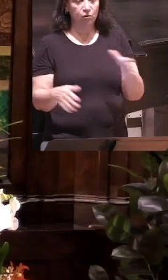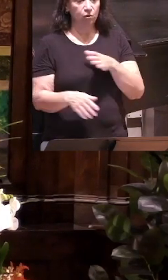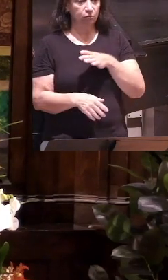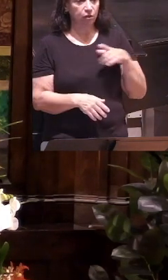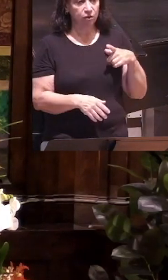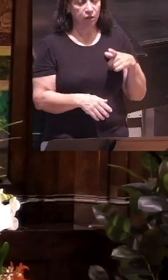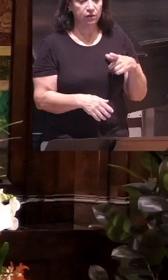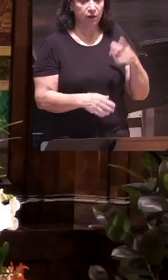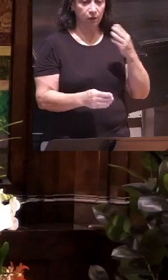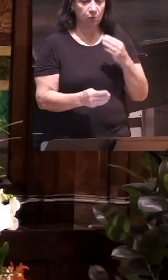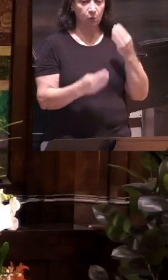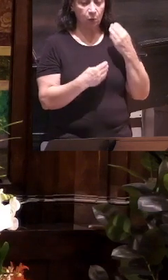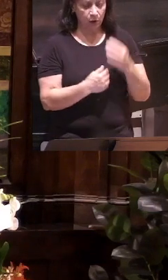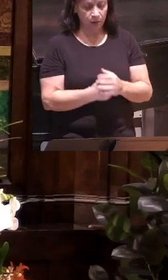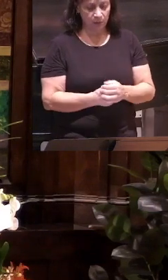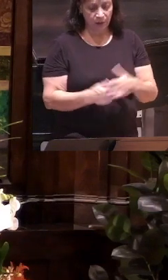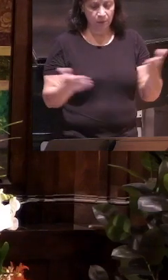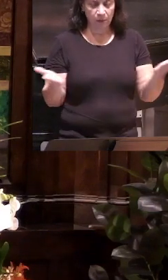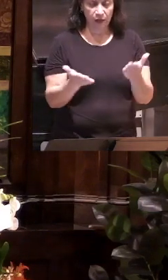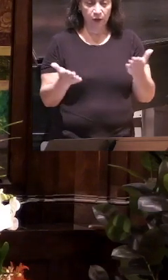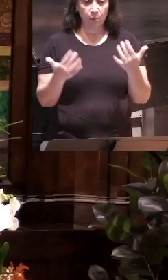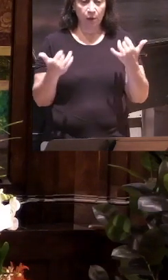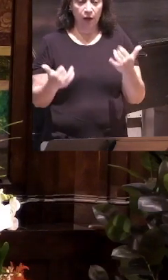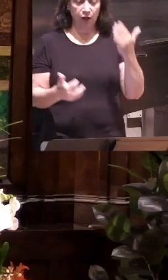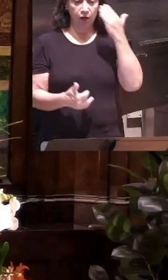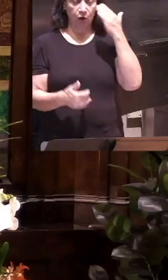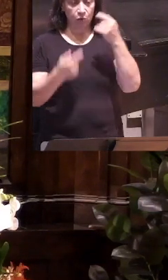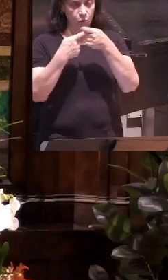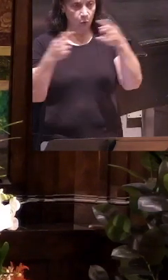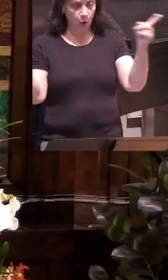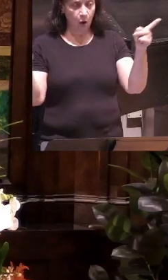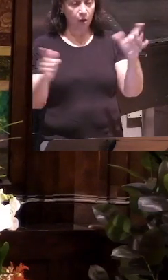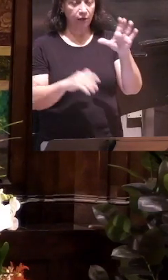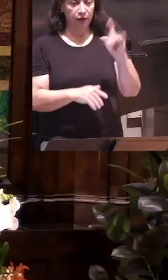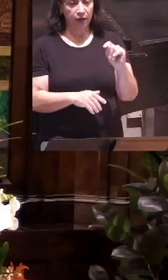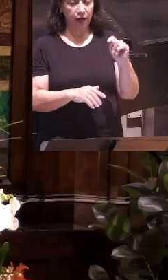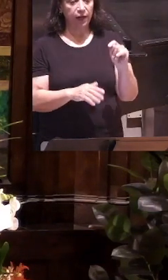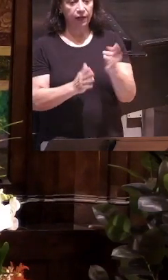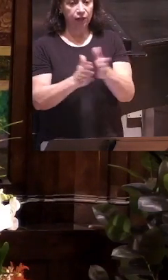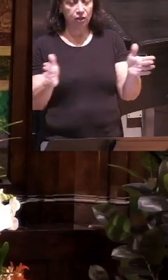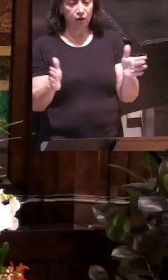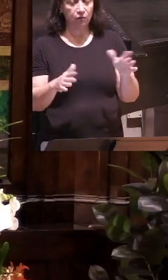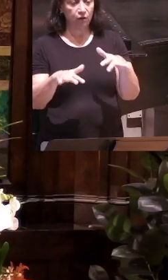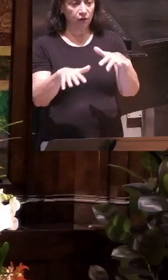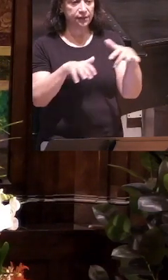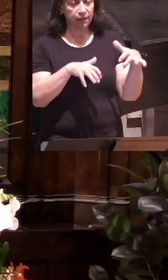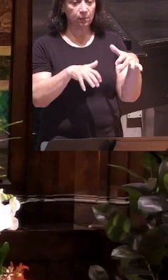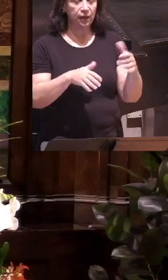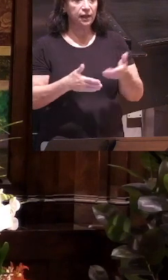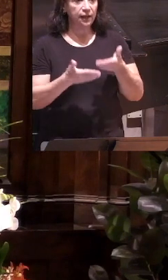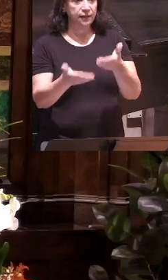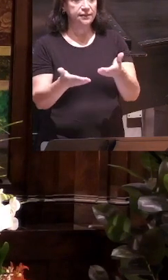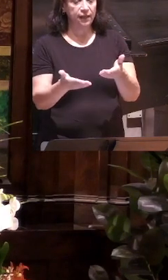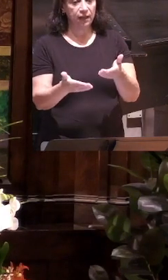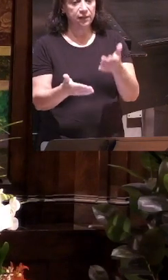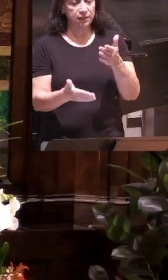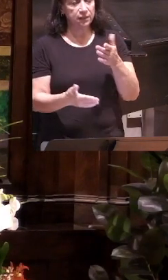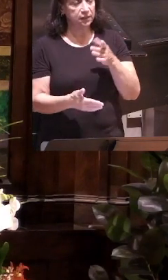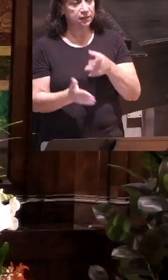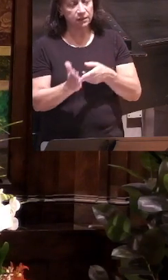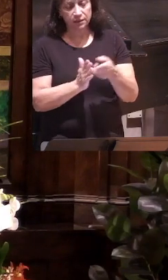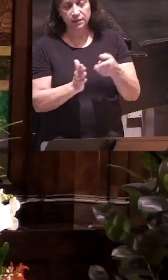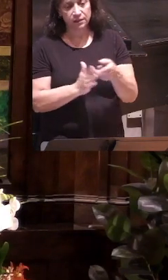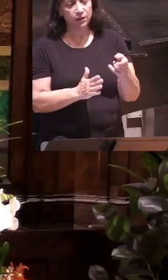memoriam. Be it hereby known to all that the Connecticut General Assembly extends its sincerest condolences